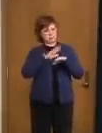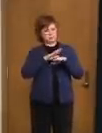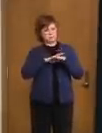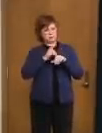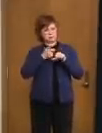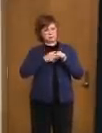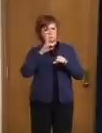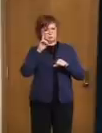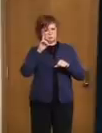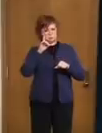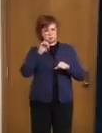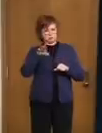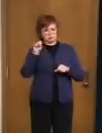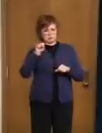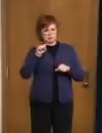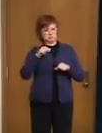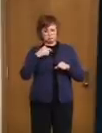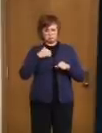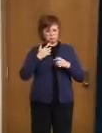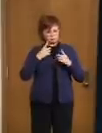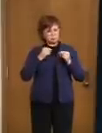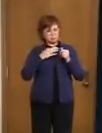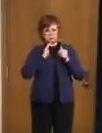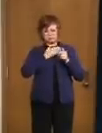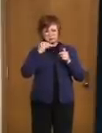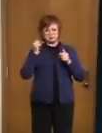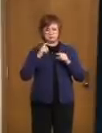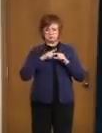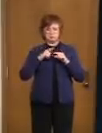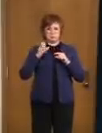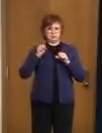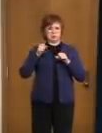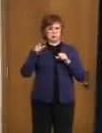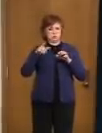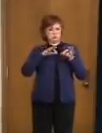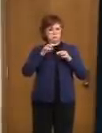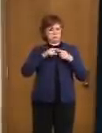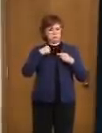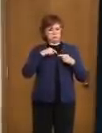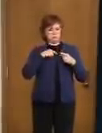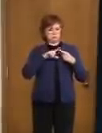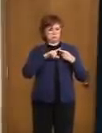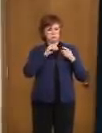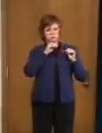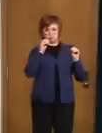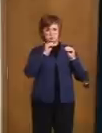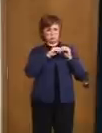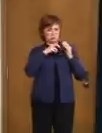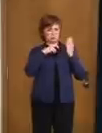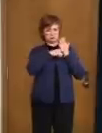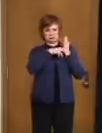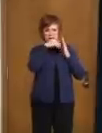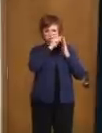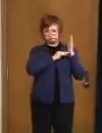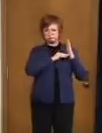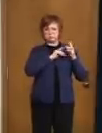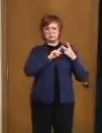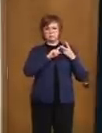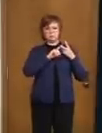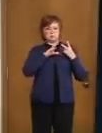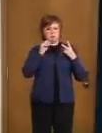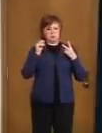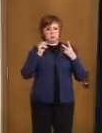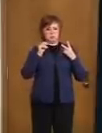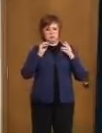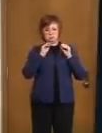Can you explain to the public how not having more restrictions, not having more fines, not even threatening to tell people that they're going